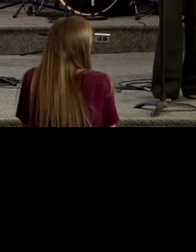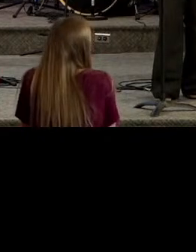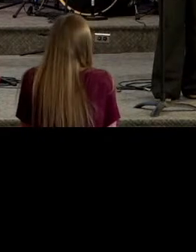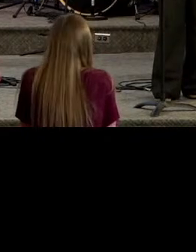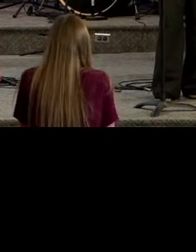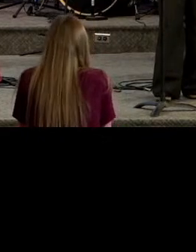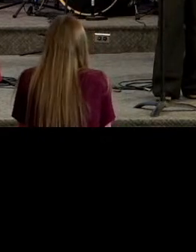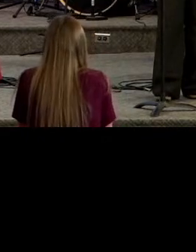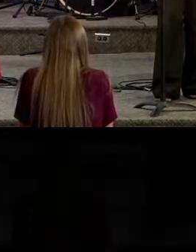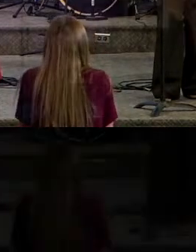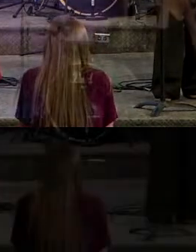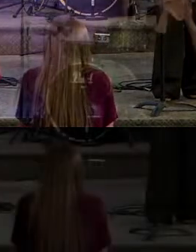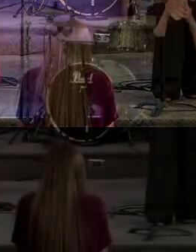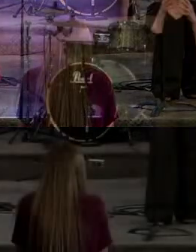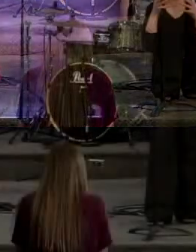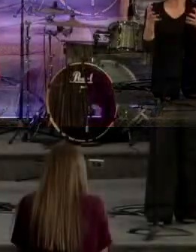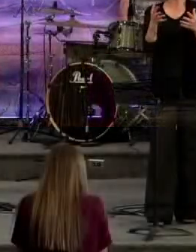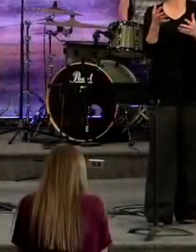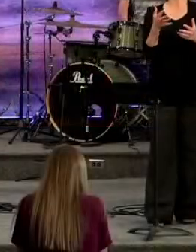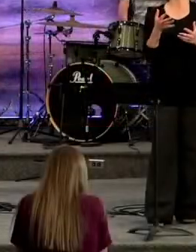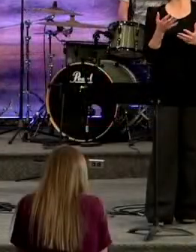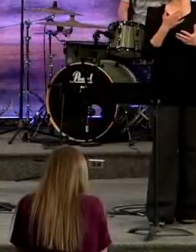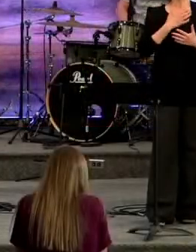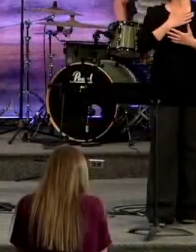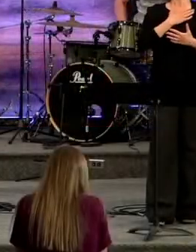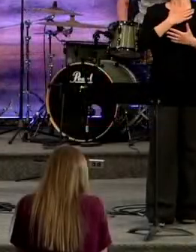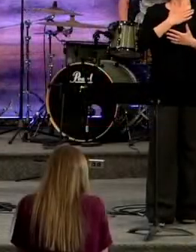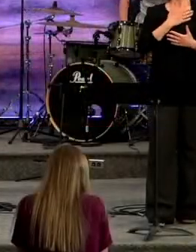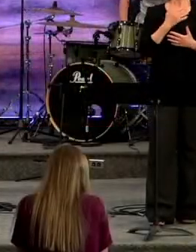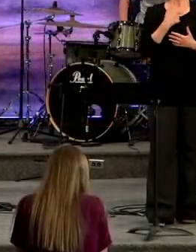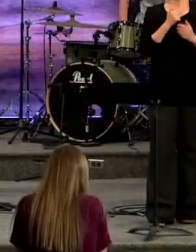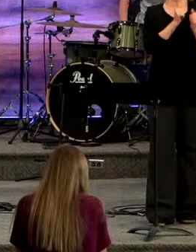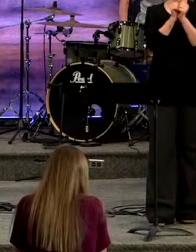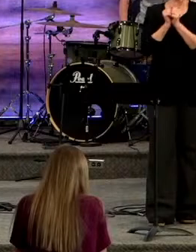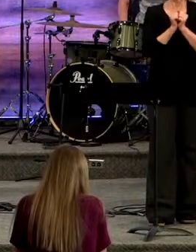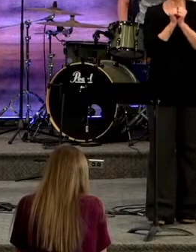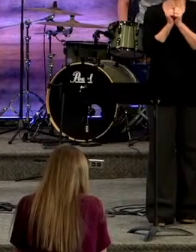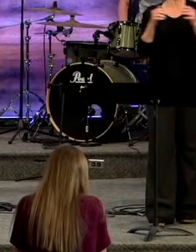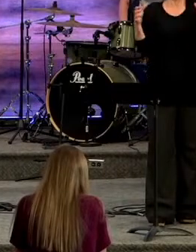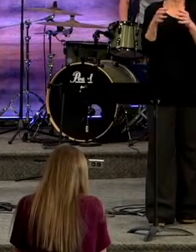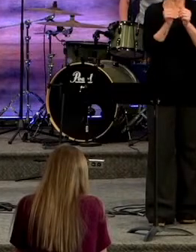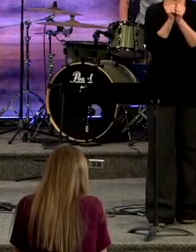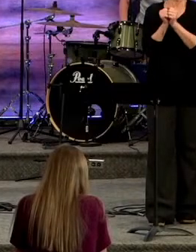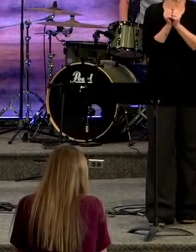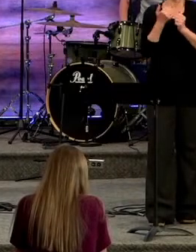Jesus, we thank you so much that we are privileged and blessed to gather as your people together.